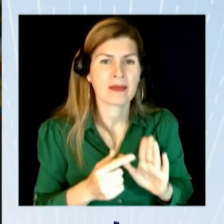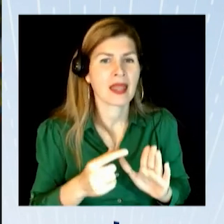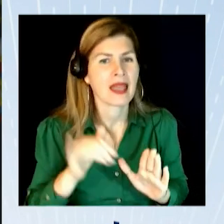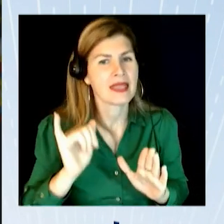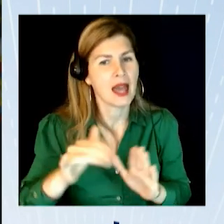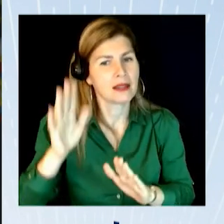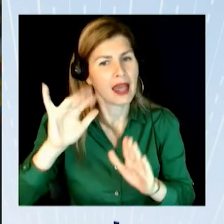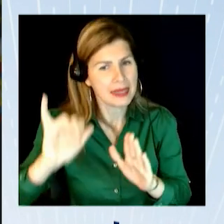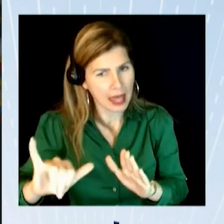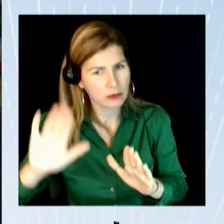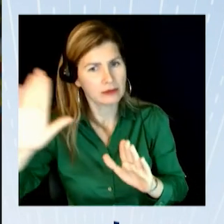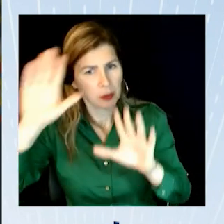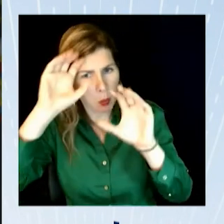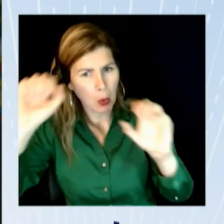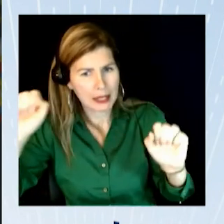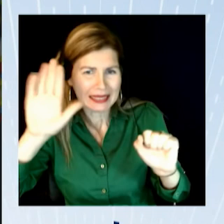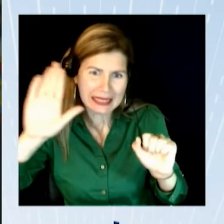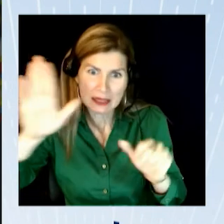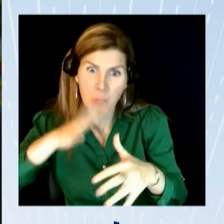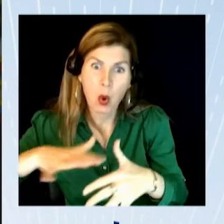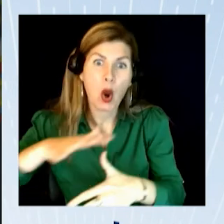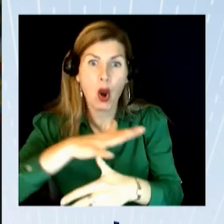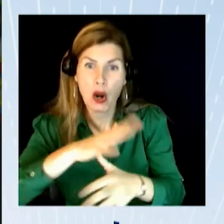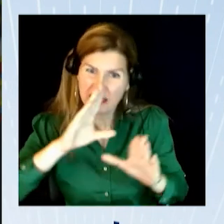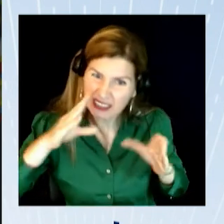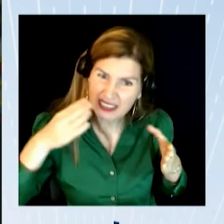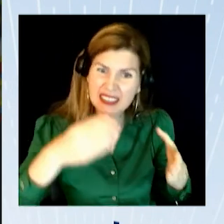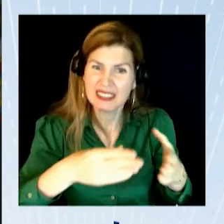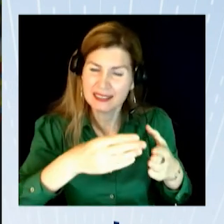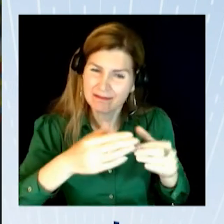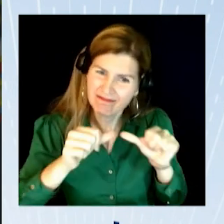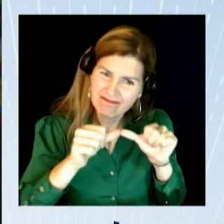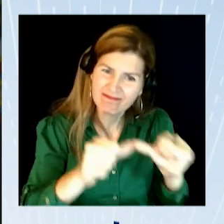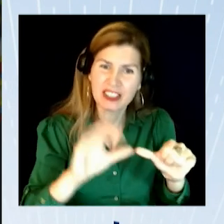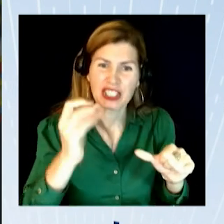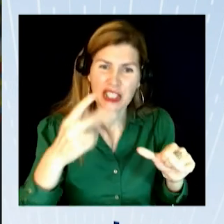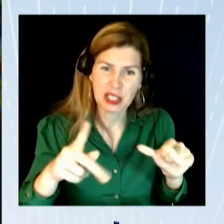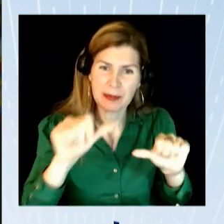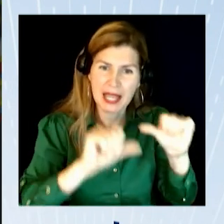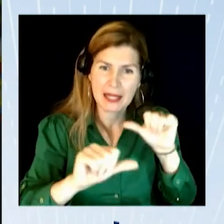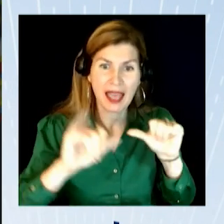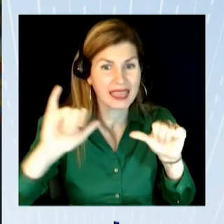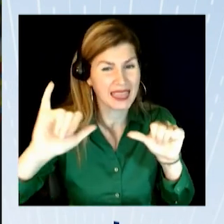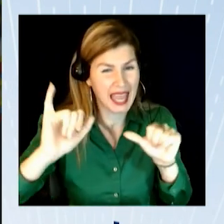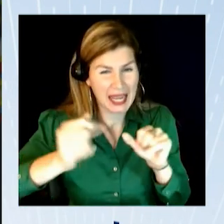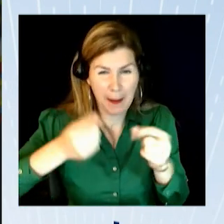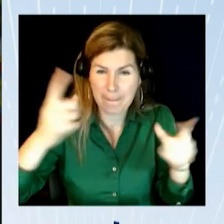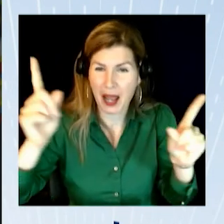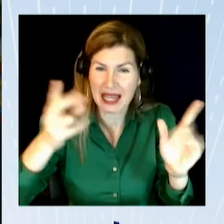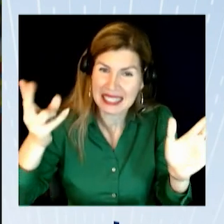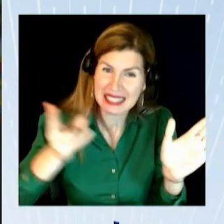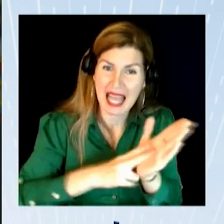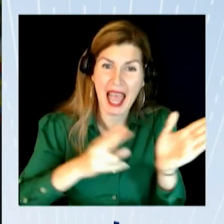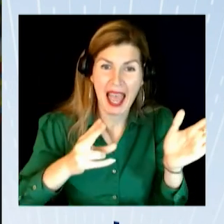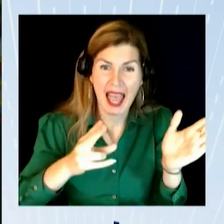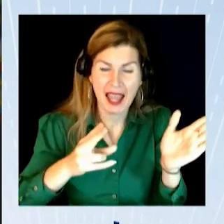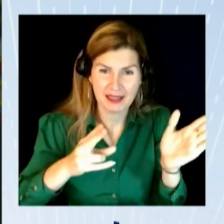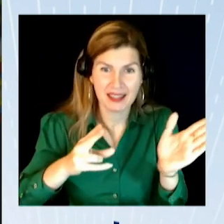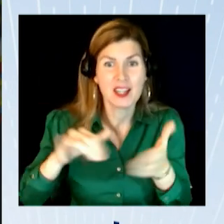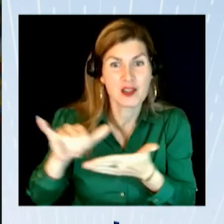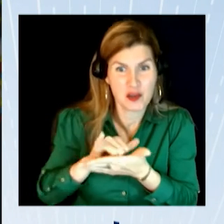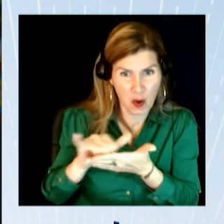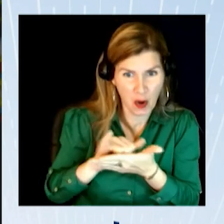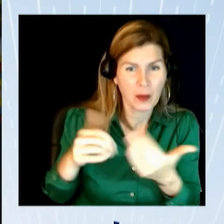president's and Majority Leader Schumer, and everybody worked so hard. As second that was signed into law, we did our own version in New York, $10